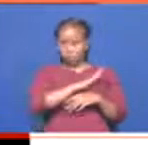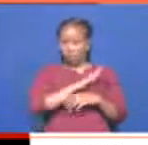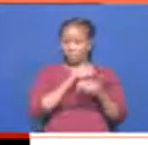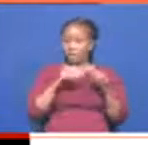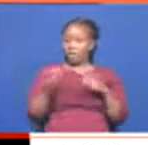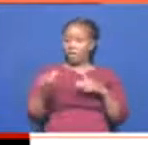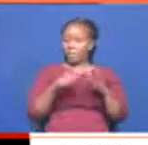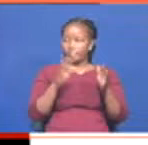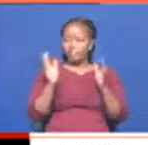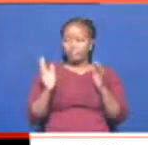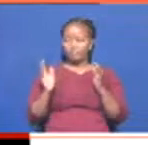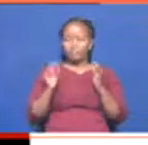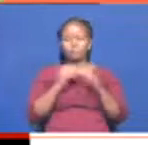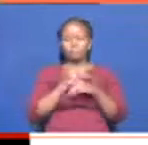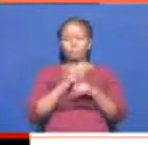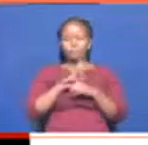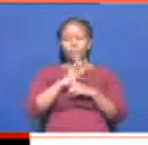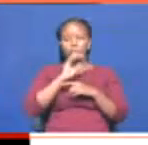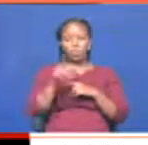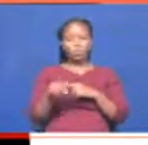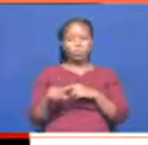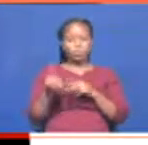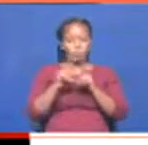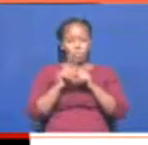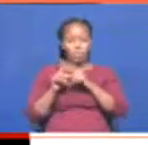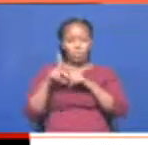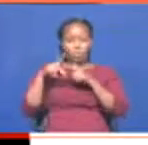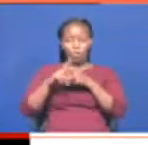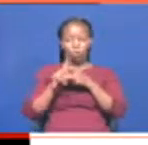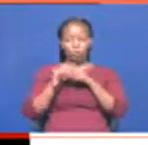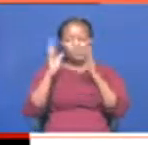to ensure even the engineering education